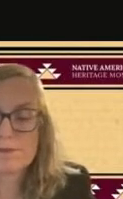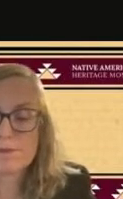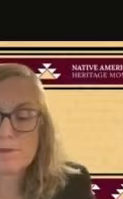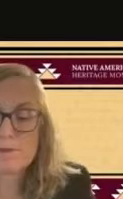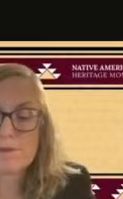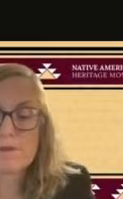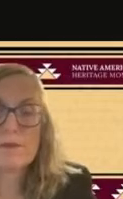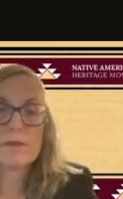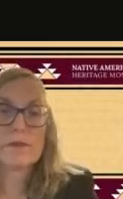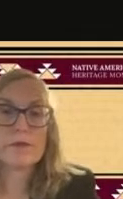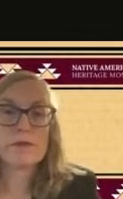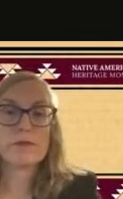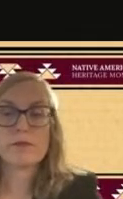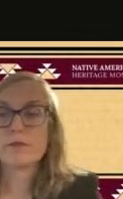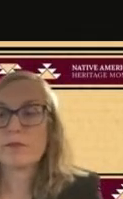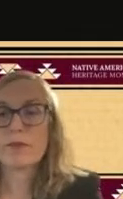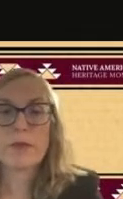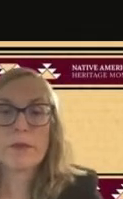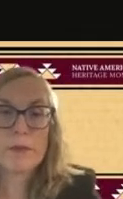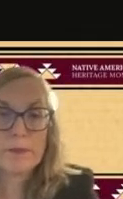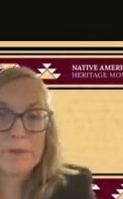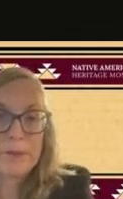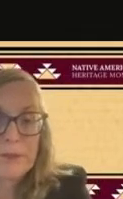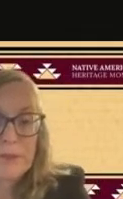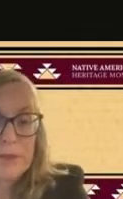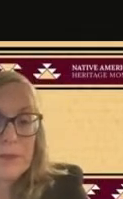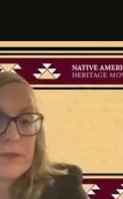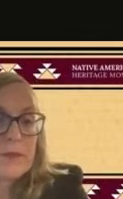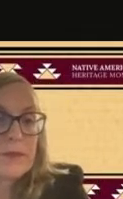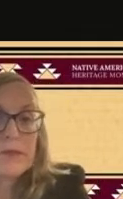ensures children are not politicized and indoctrinated,